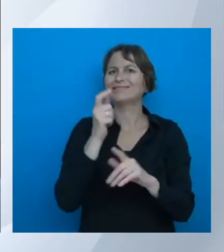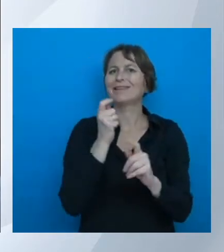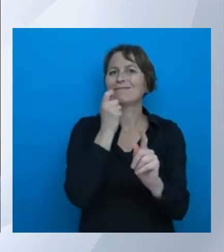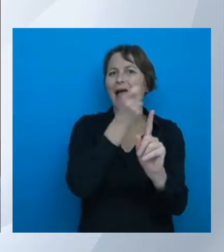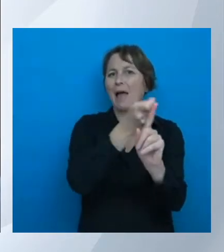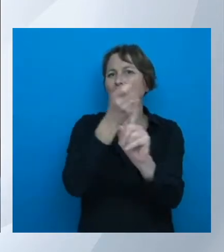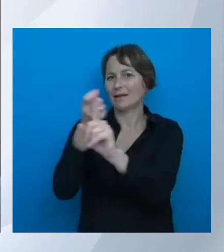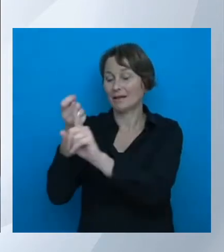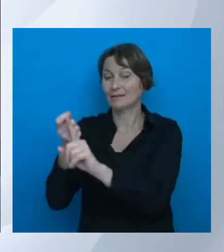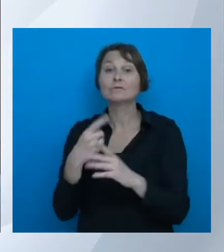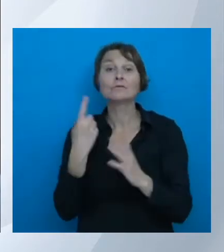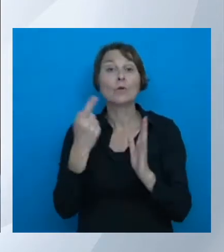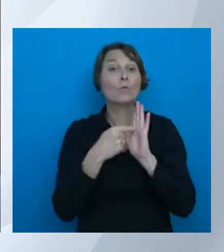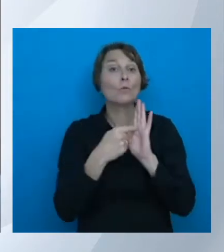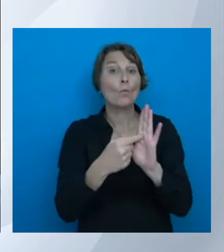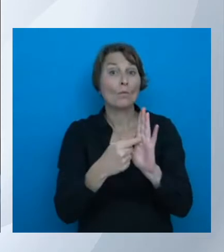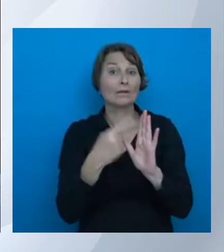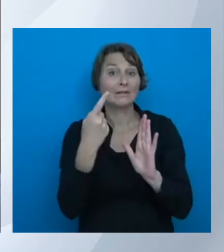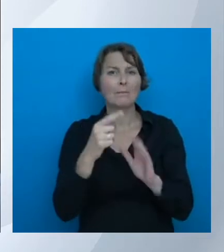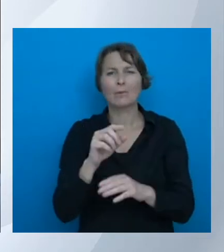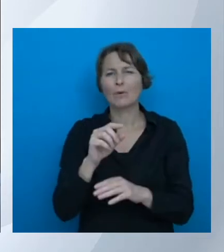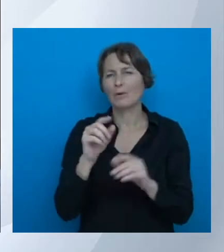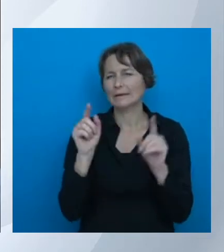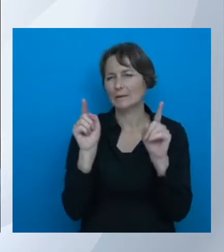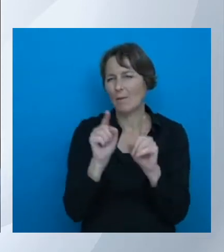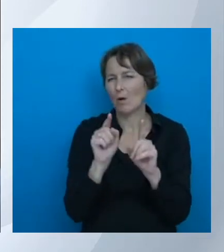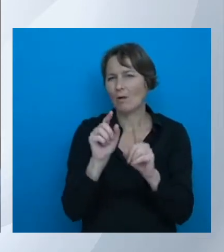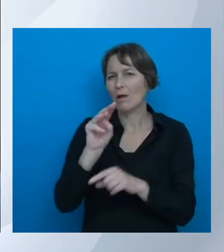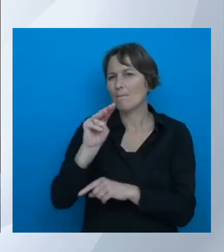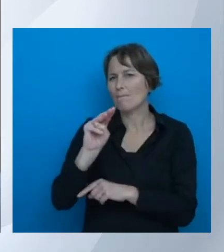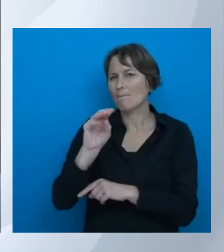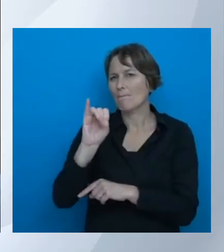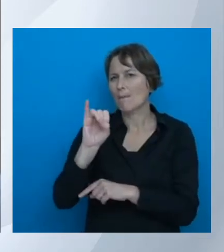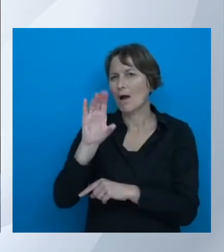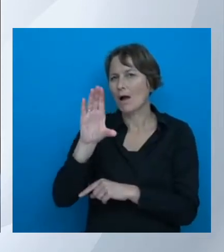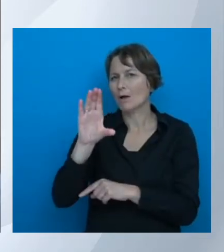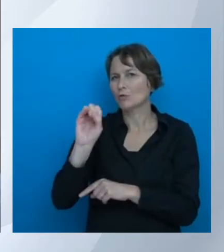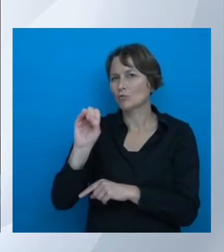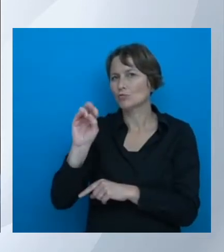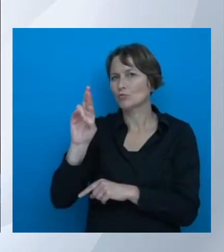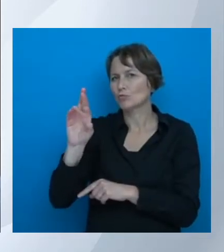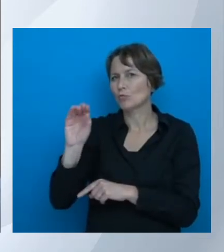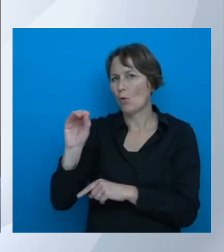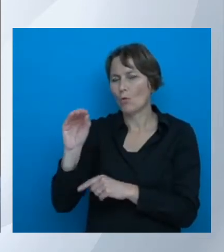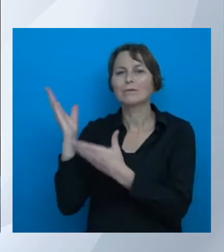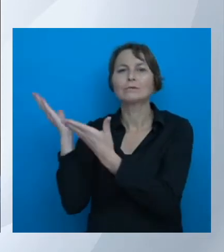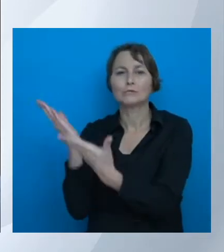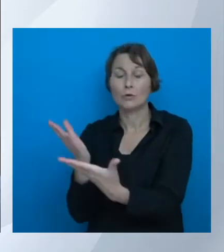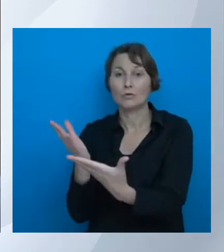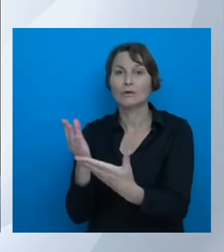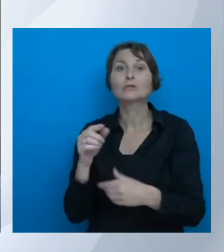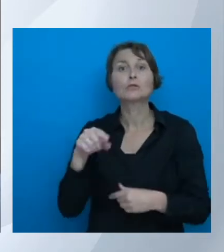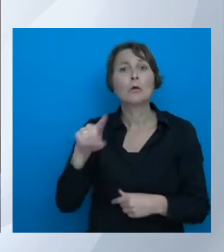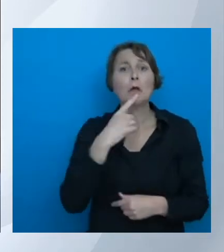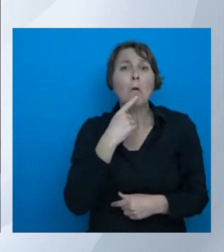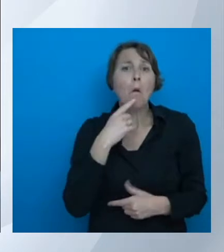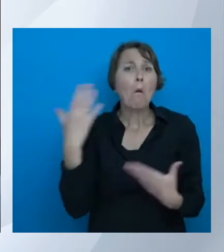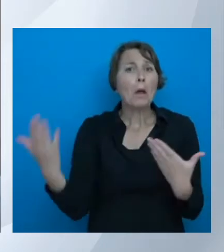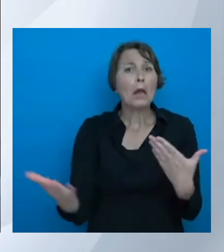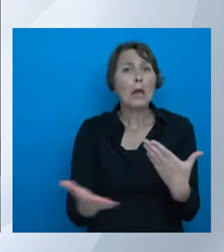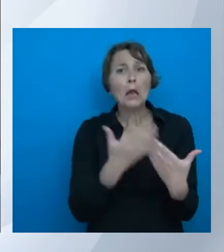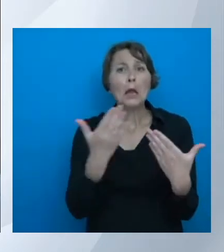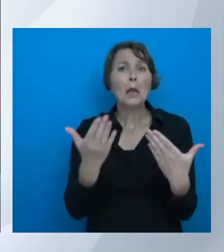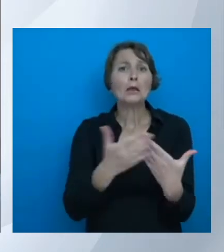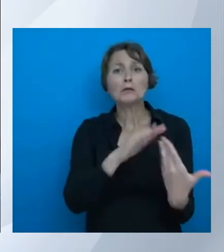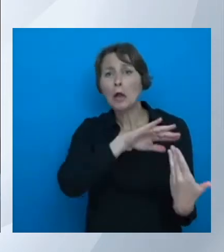microservices. And don't make any mistake, microservices is very hard to implement. Yeah. So this is where Dapr